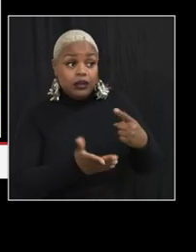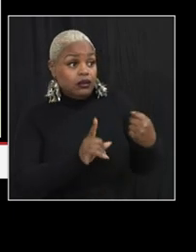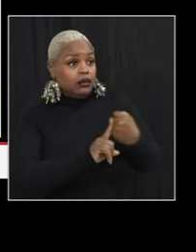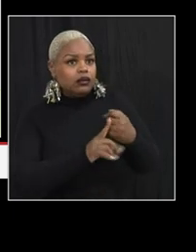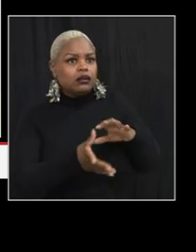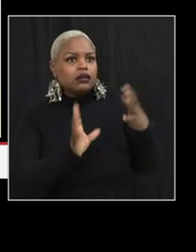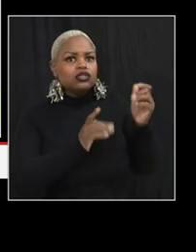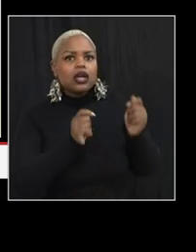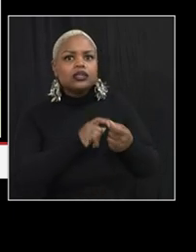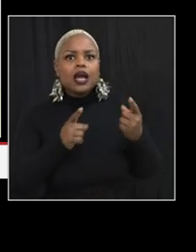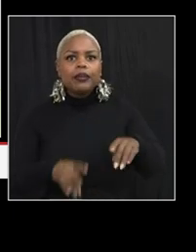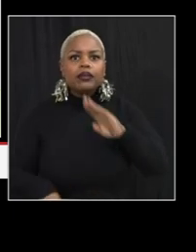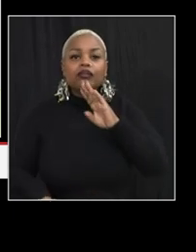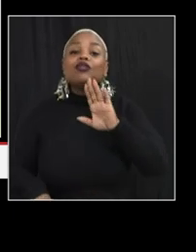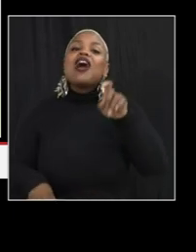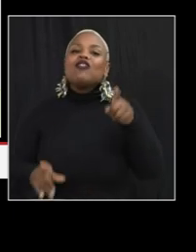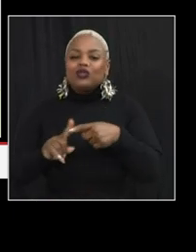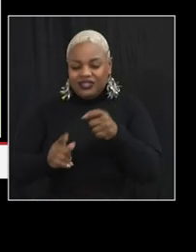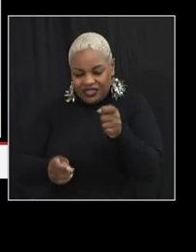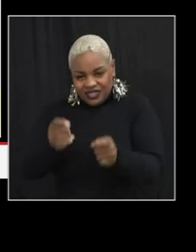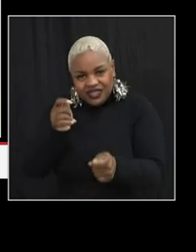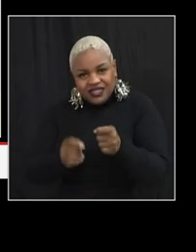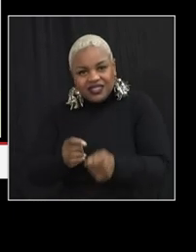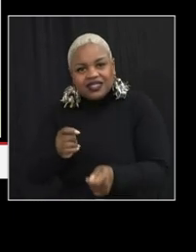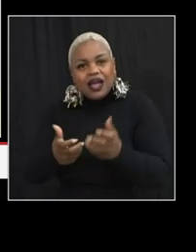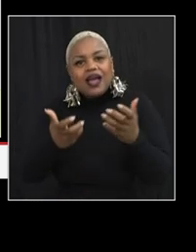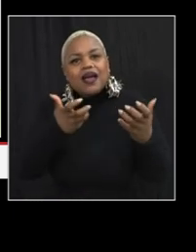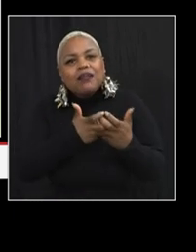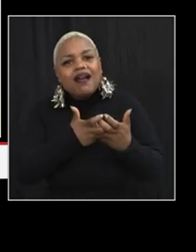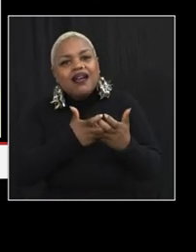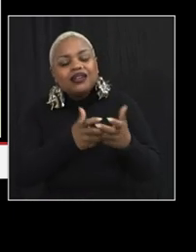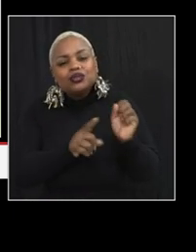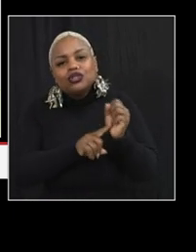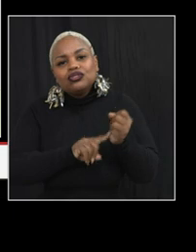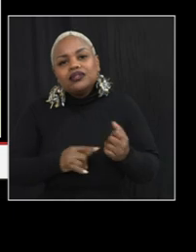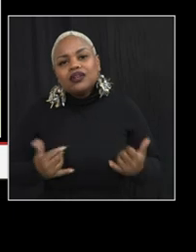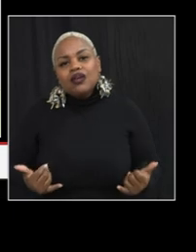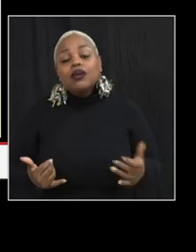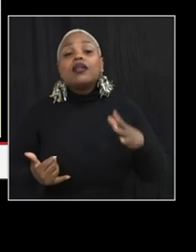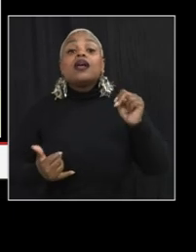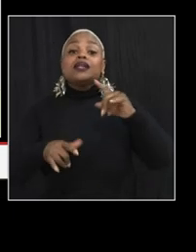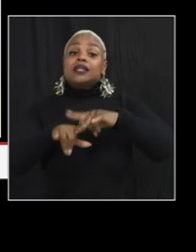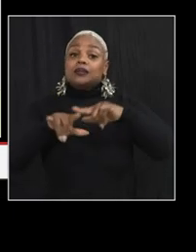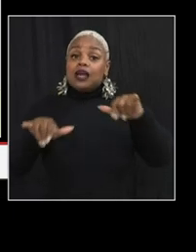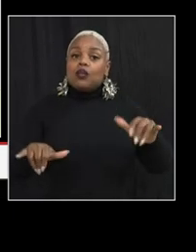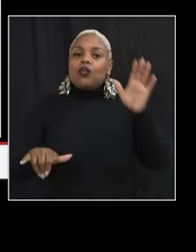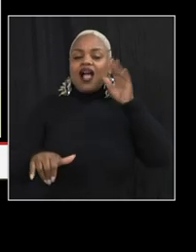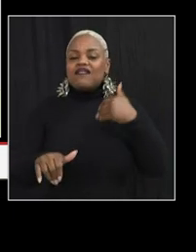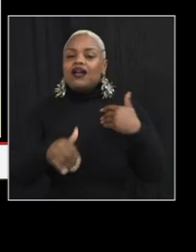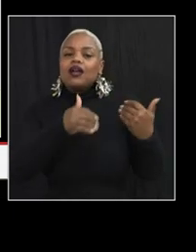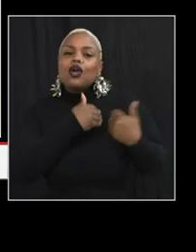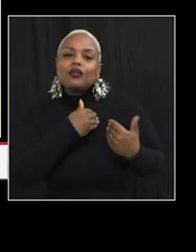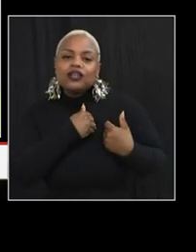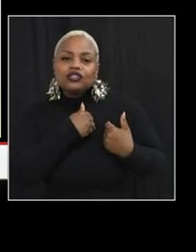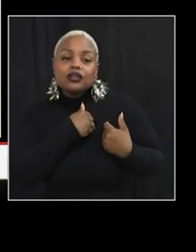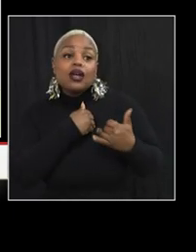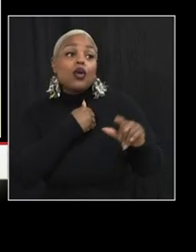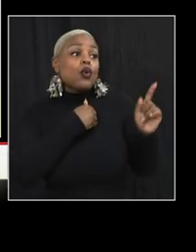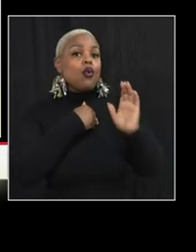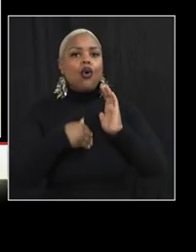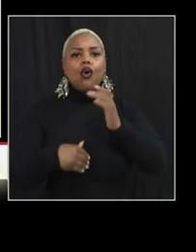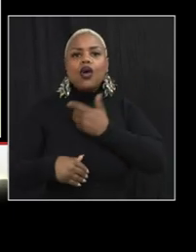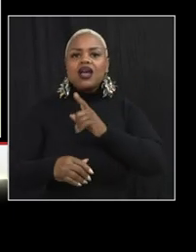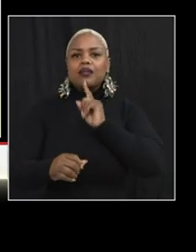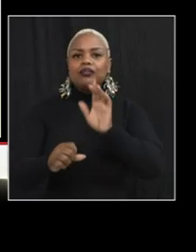and that we look with the eye towards accountability, when and where are we able to follow through on our commitments, and how do we